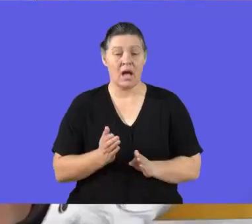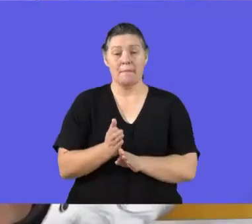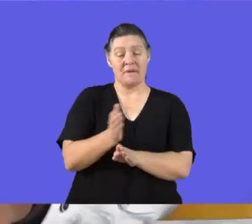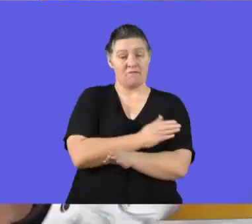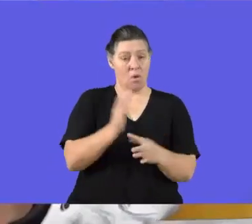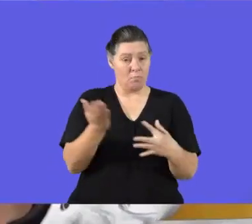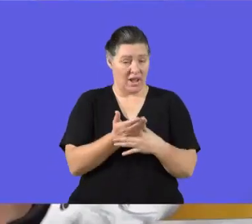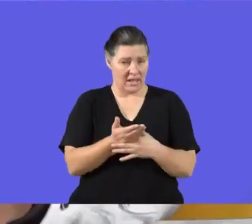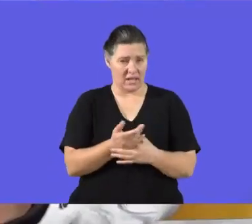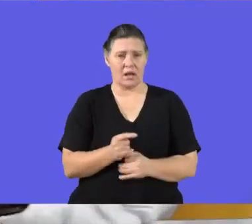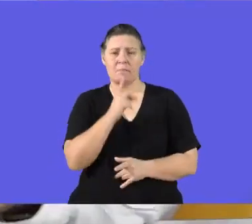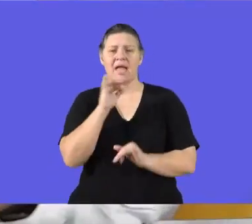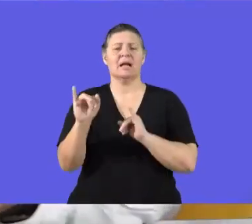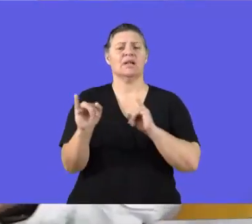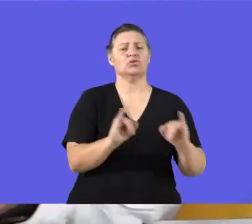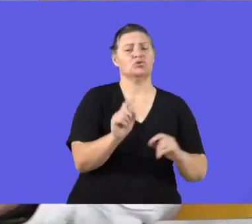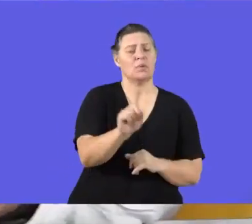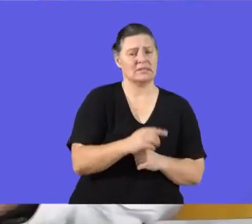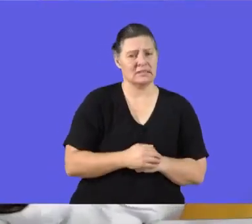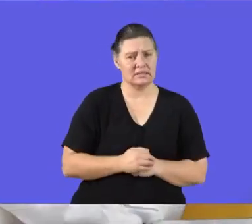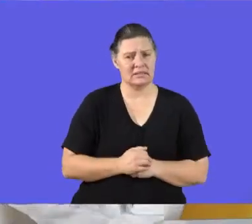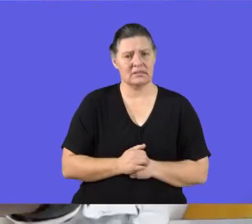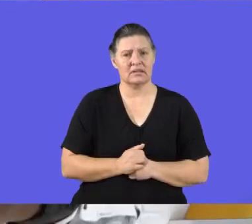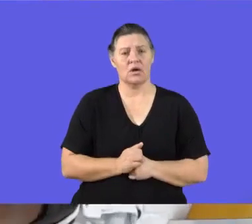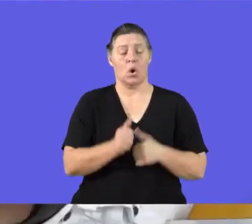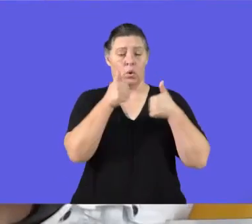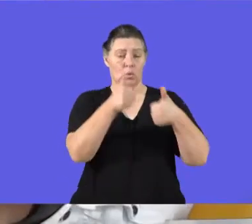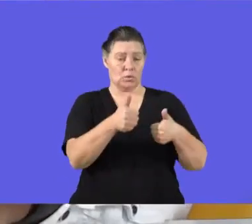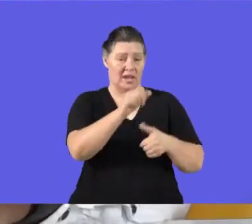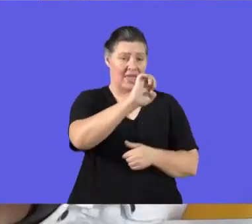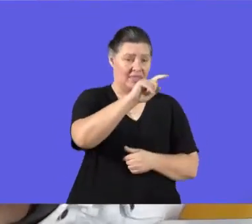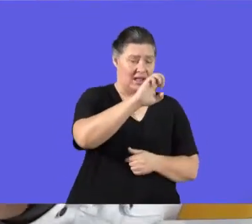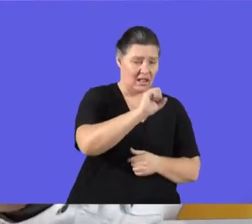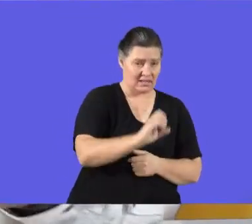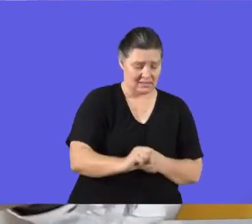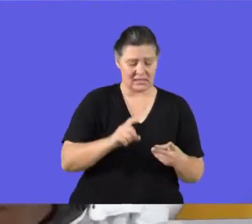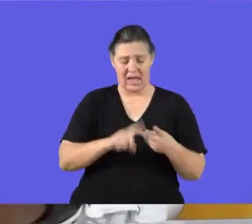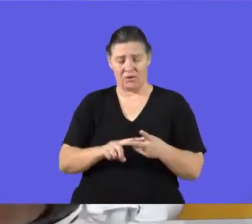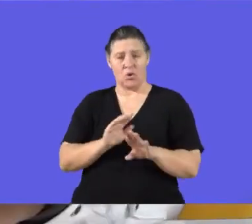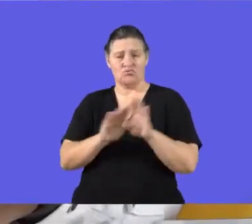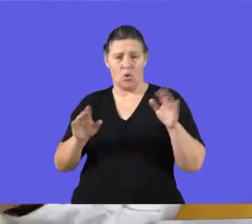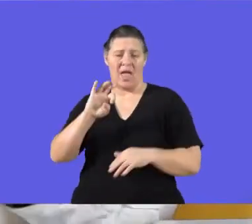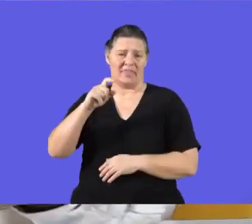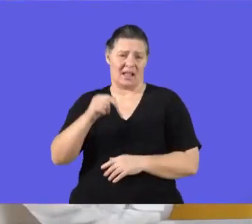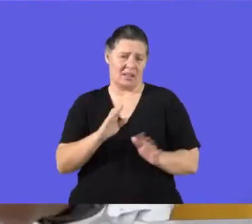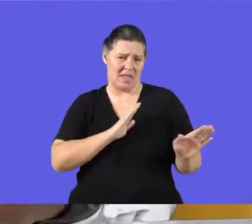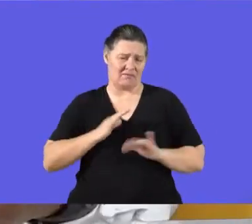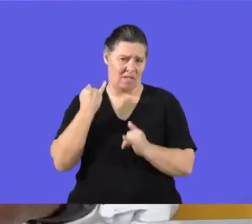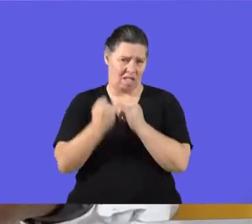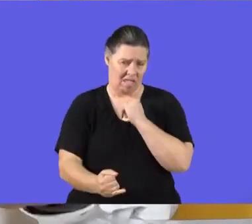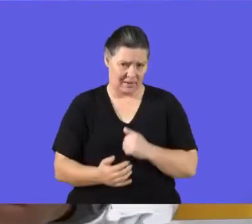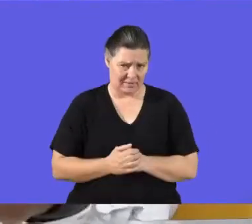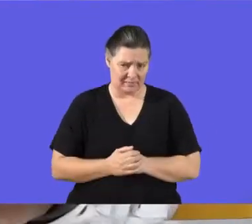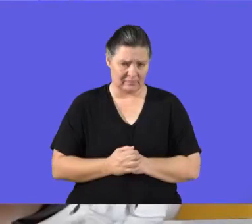Welcome back, Cretan learners. Before the ad break, I introduced to you that is good ethics as well as